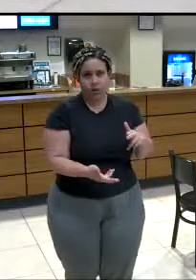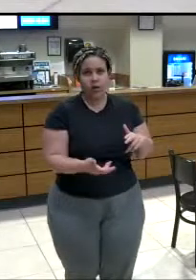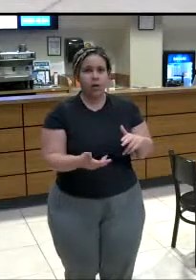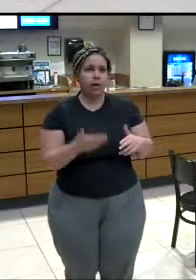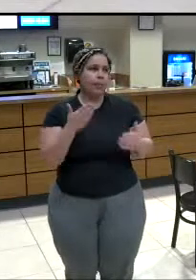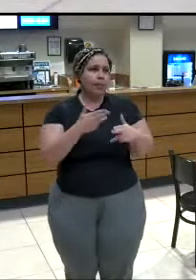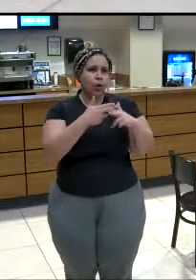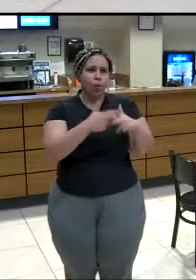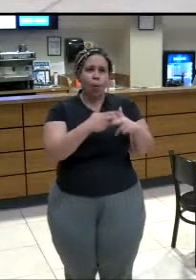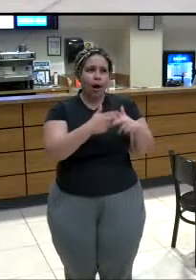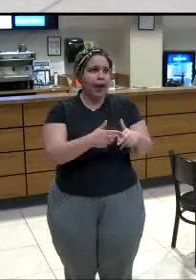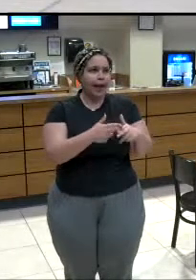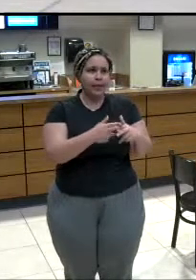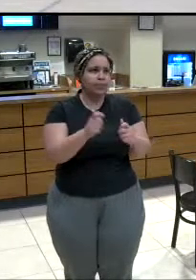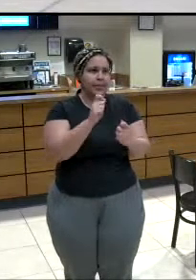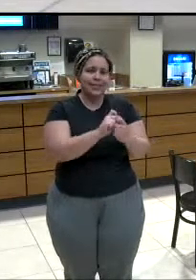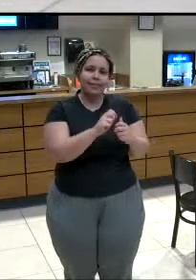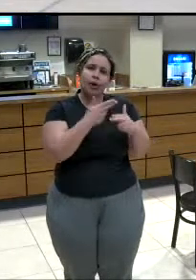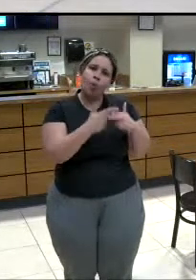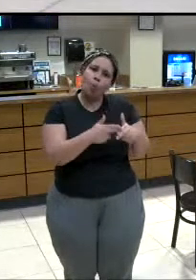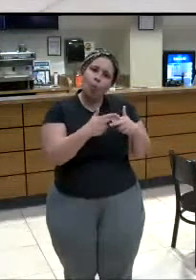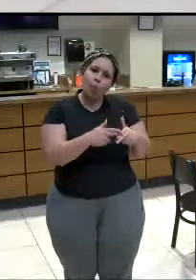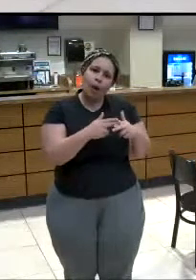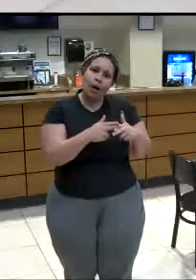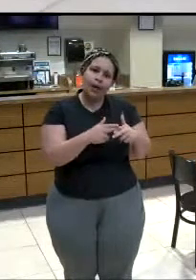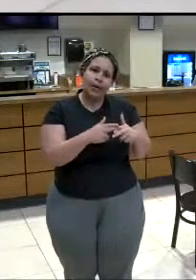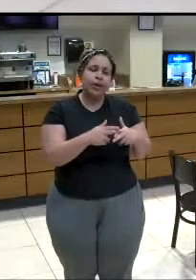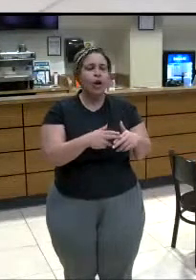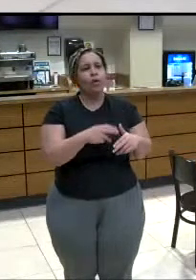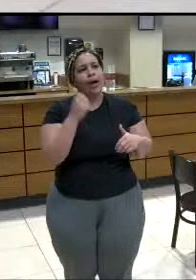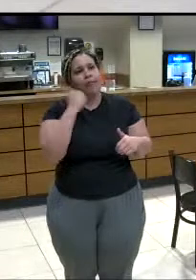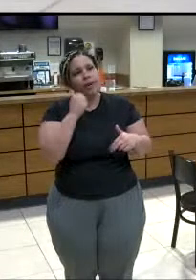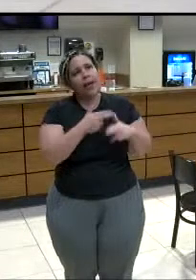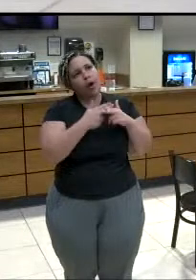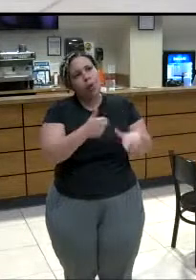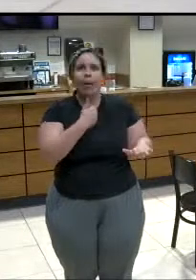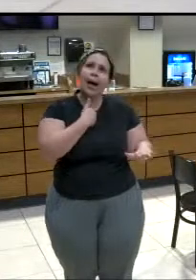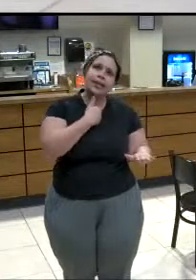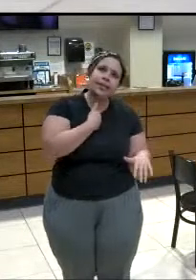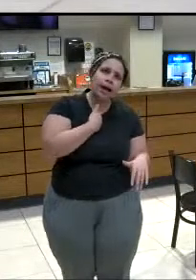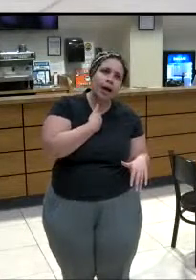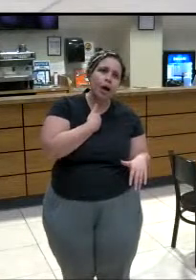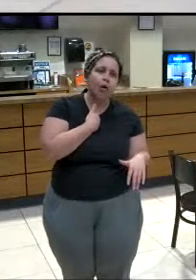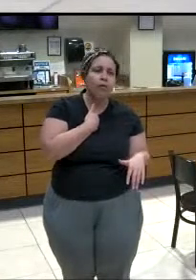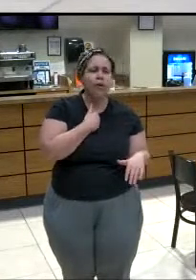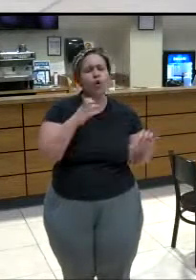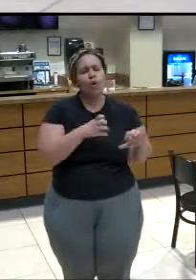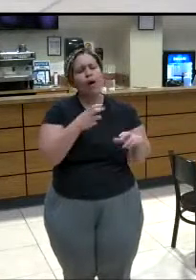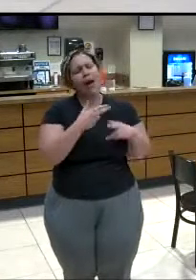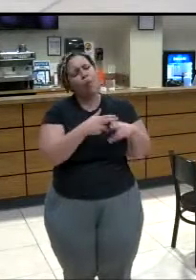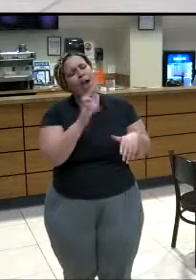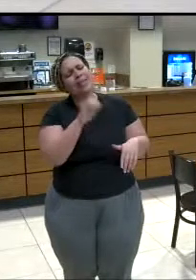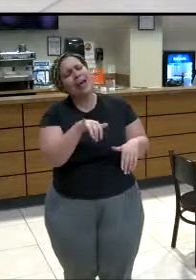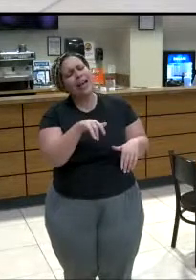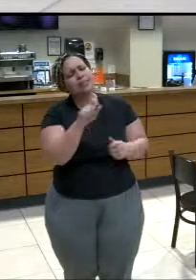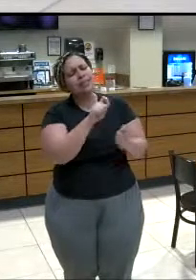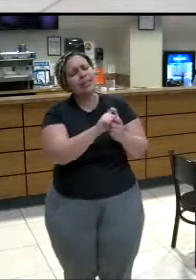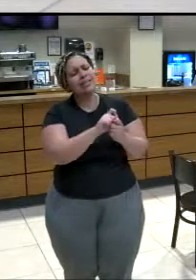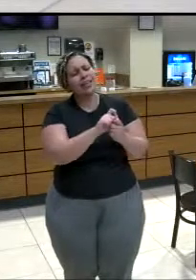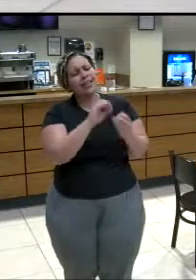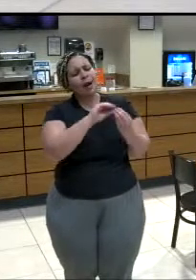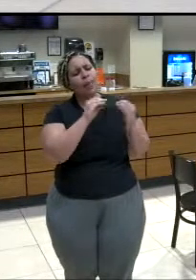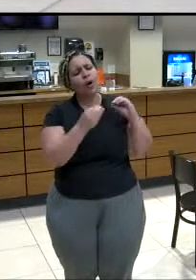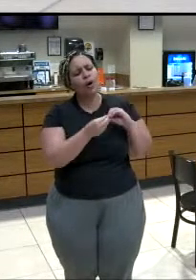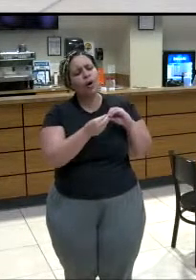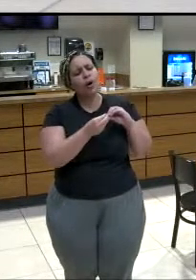a particular weight. And every day I can stand on the scale and say, do I weigh that particular weight? But if I don't make it, there's nothing